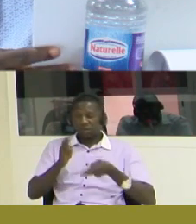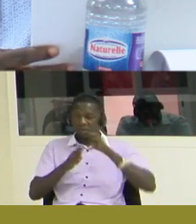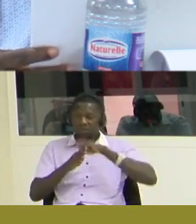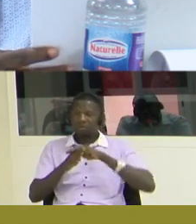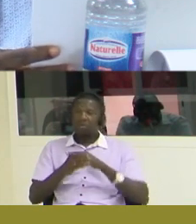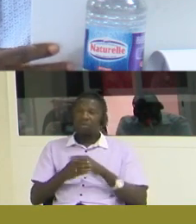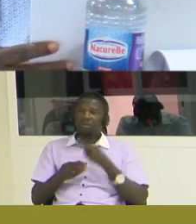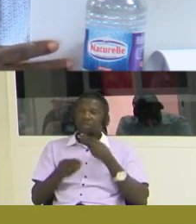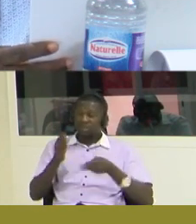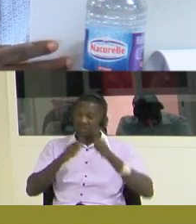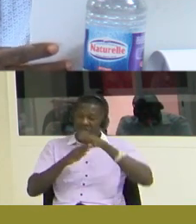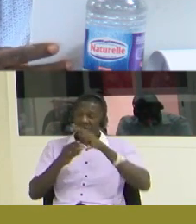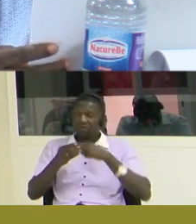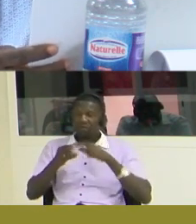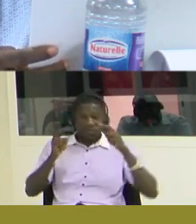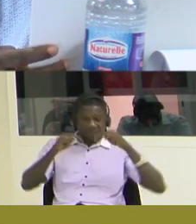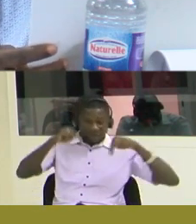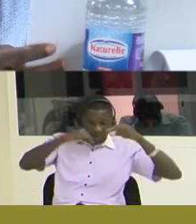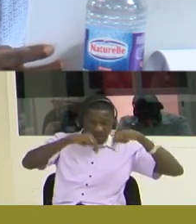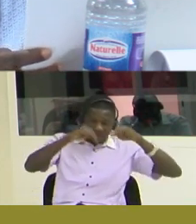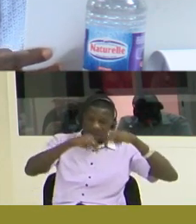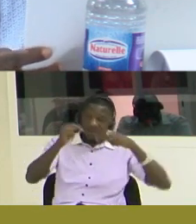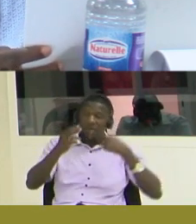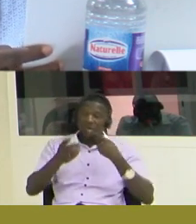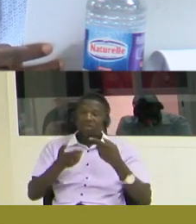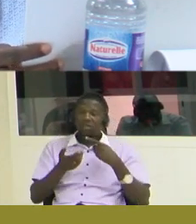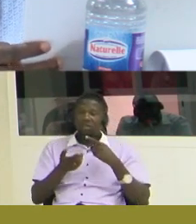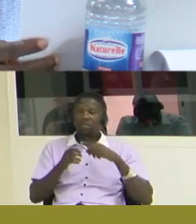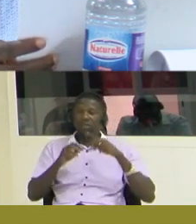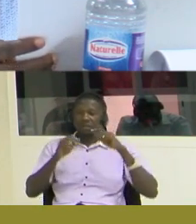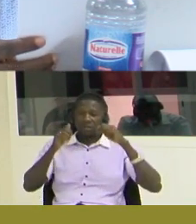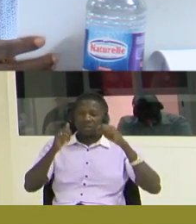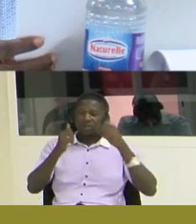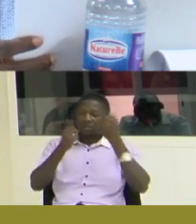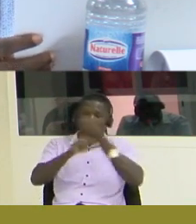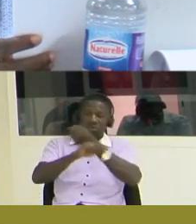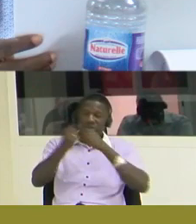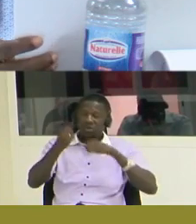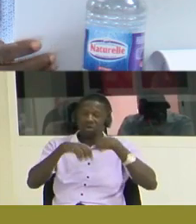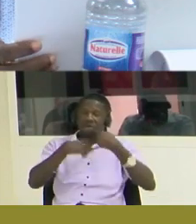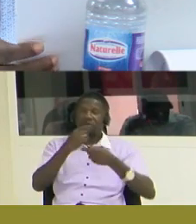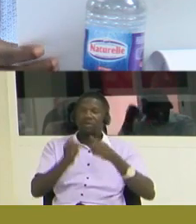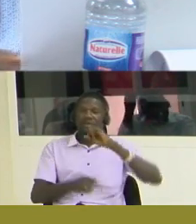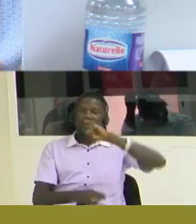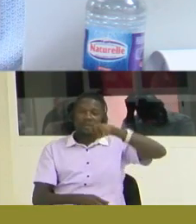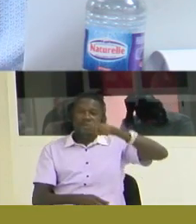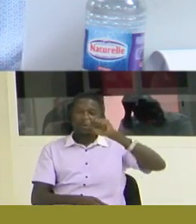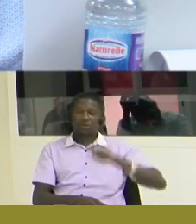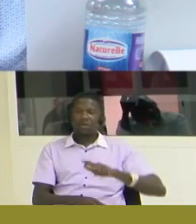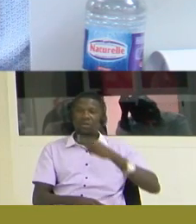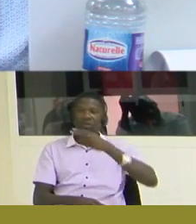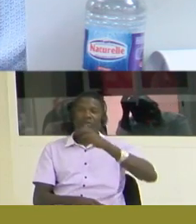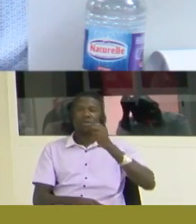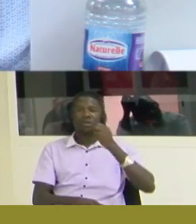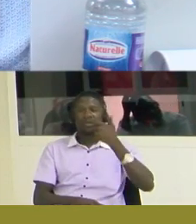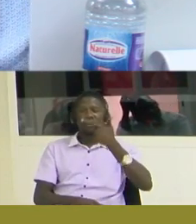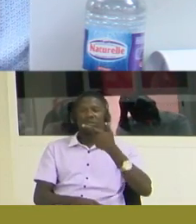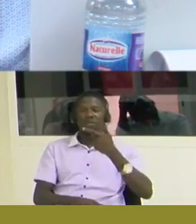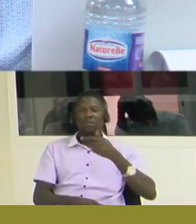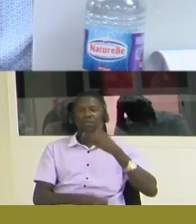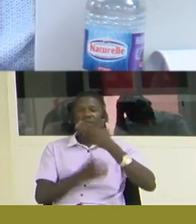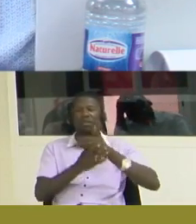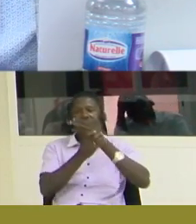the report of the investigation into the events of January 27th 1995 three cases of